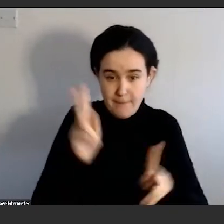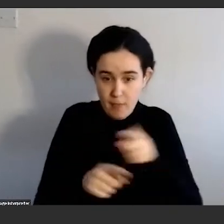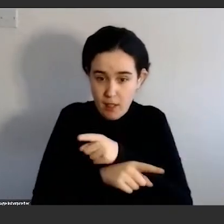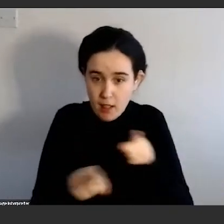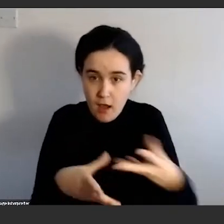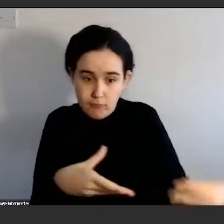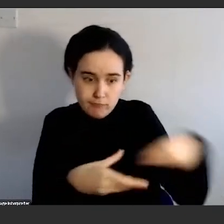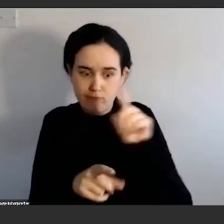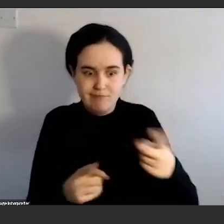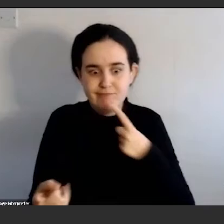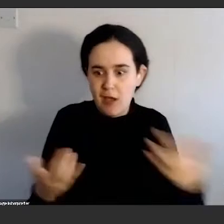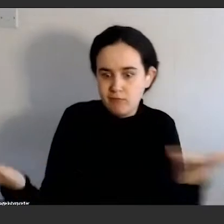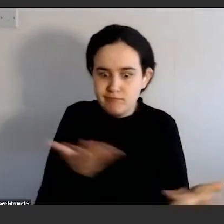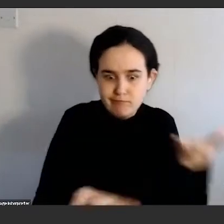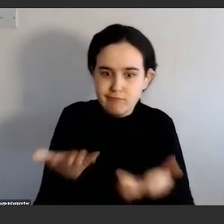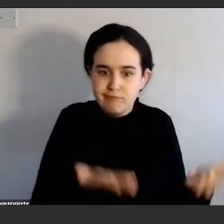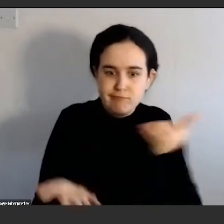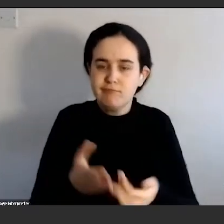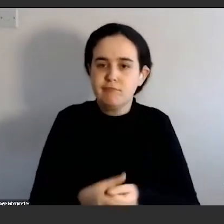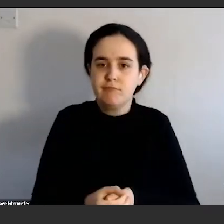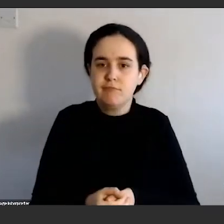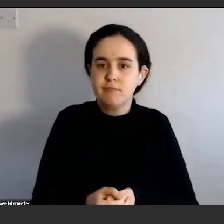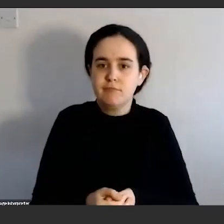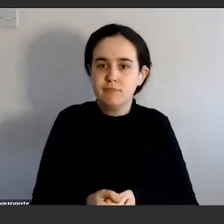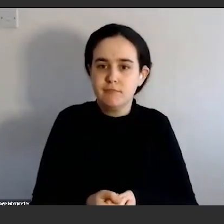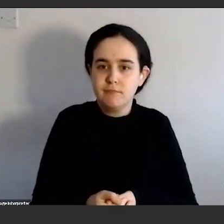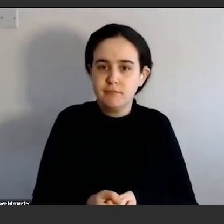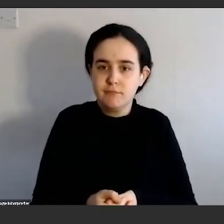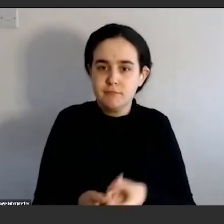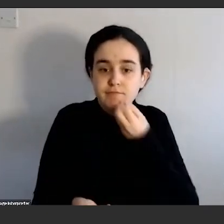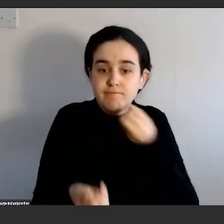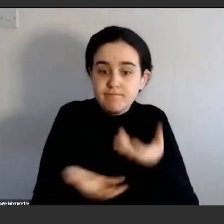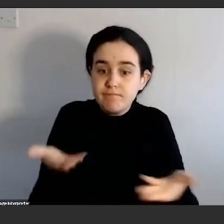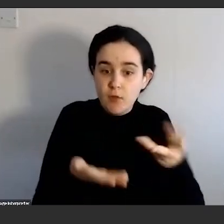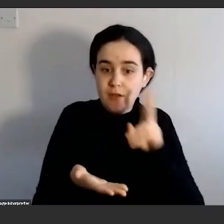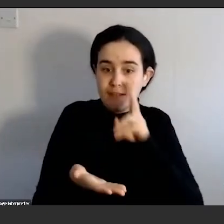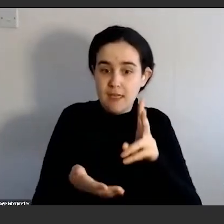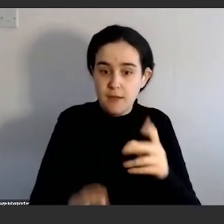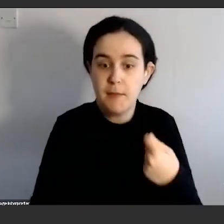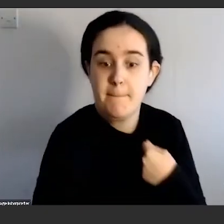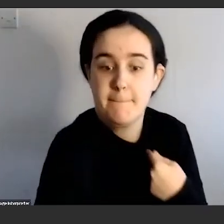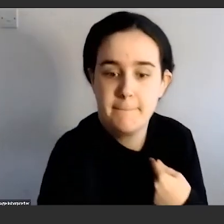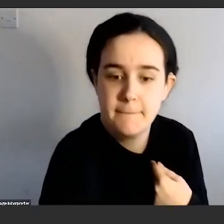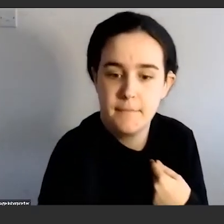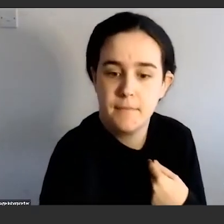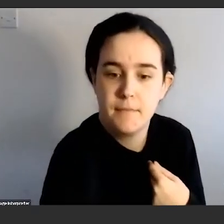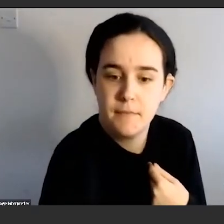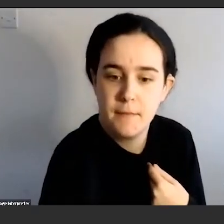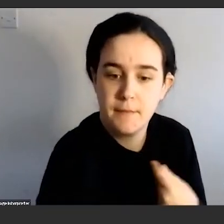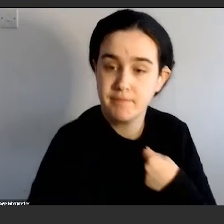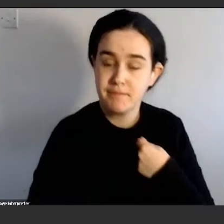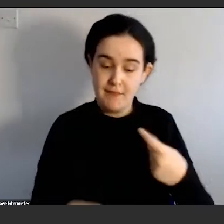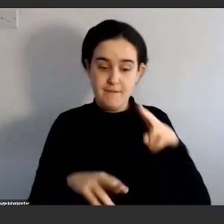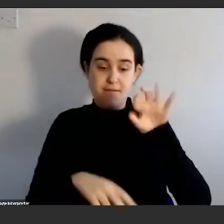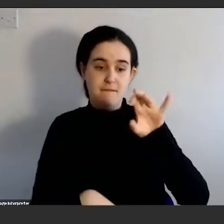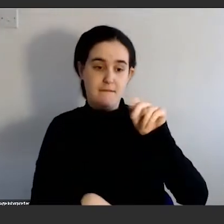name is Femi Oke. I am your moderator and meeting guide. So let me start with this player. At the top of the